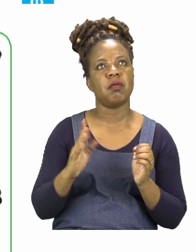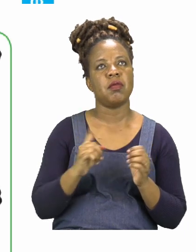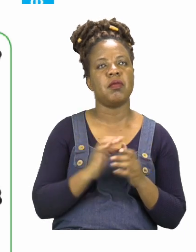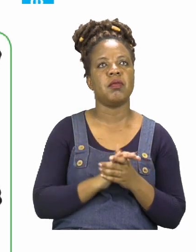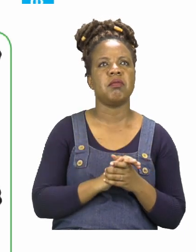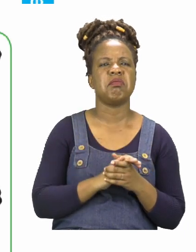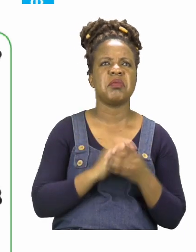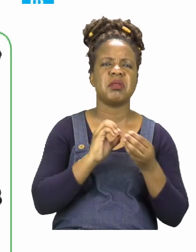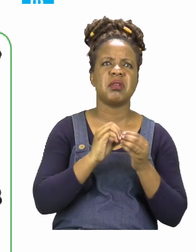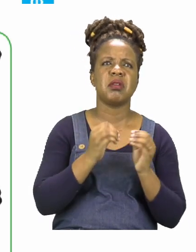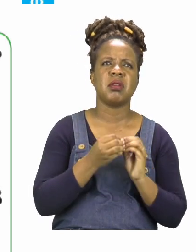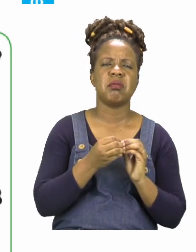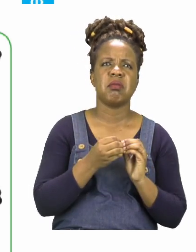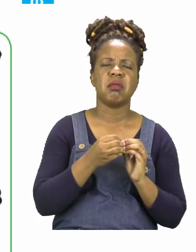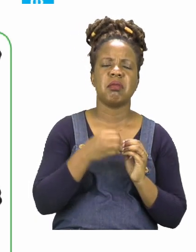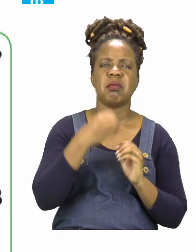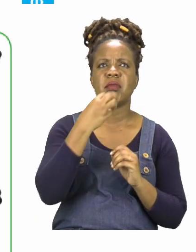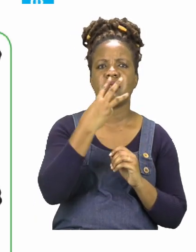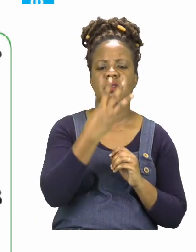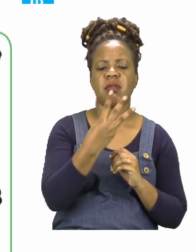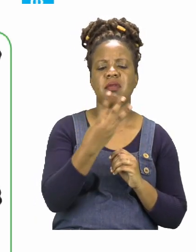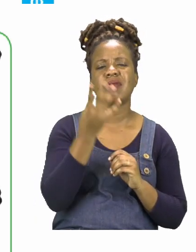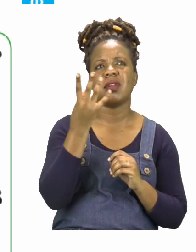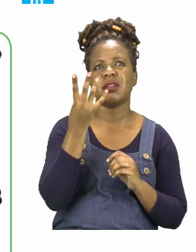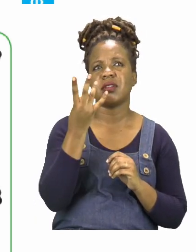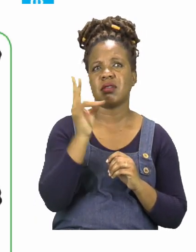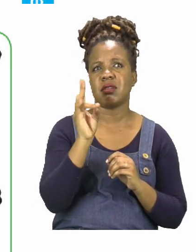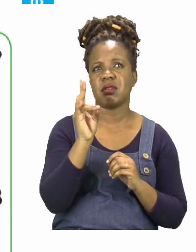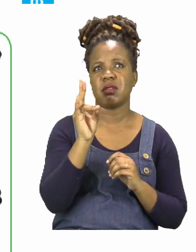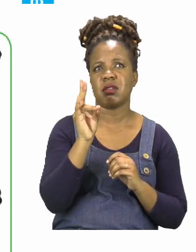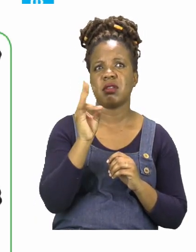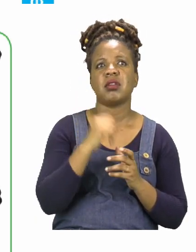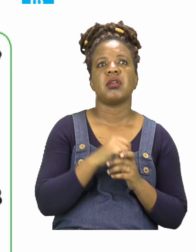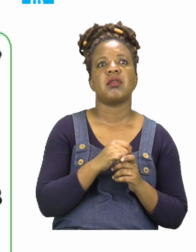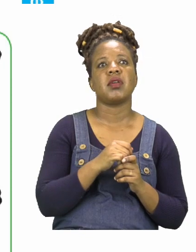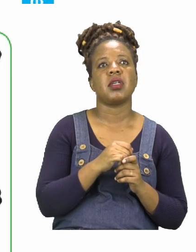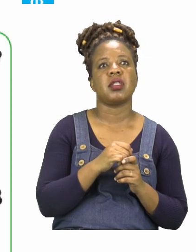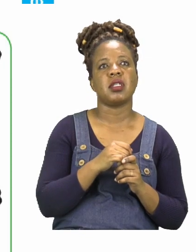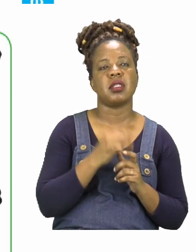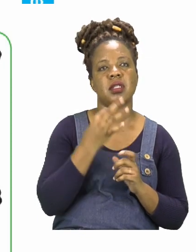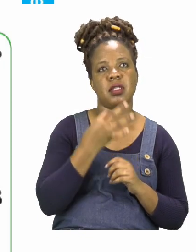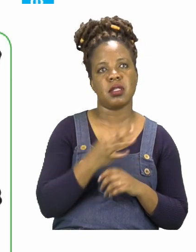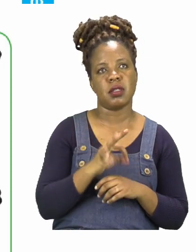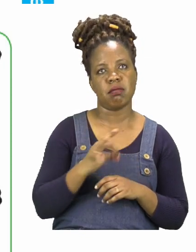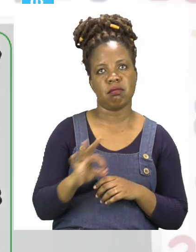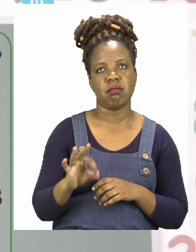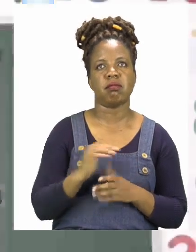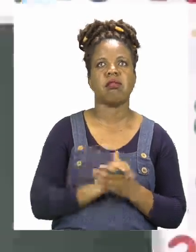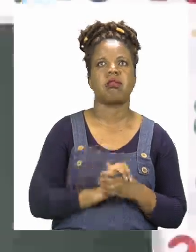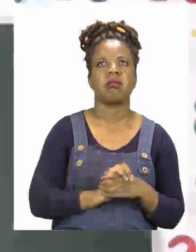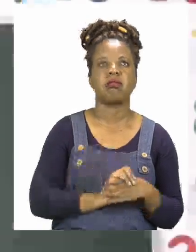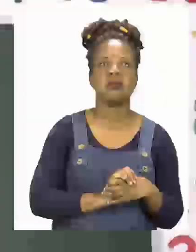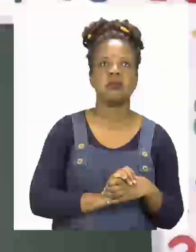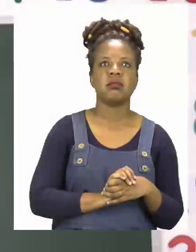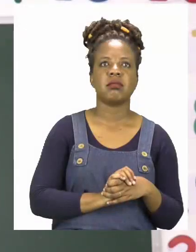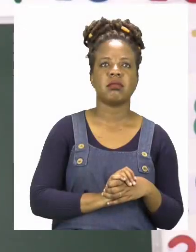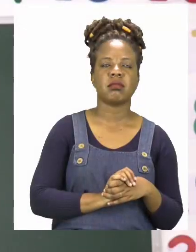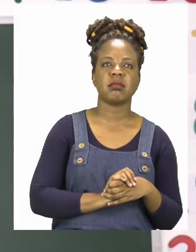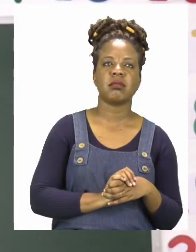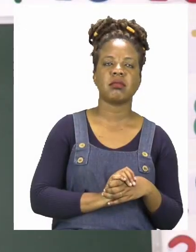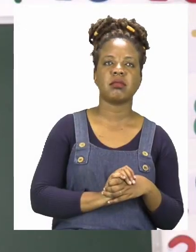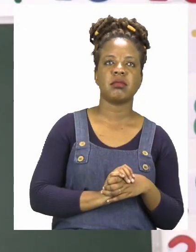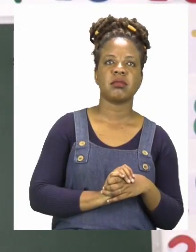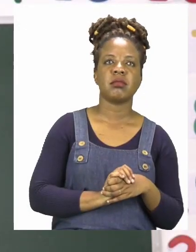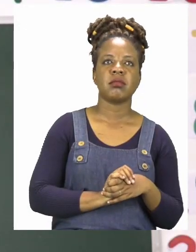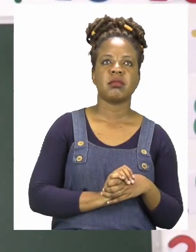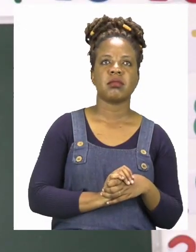and the second from last, number 99, I'd like to show you how it's done. So we are going to be